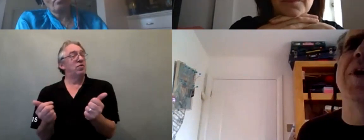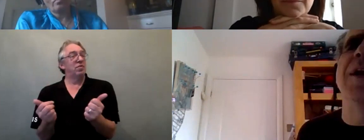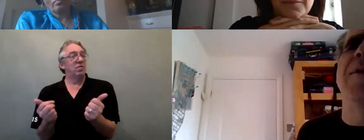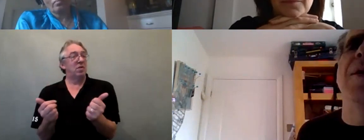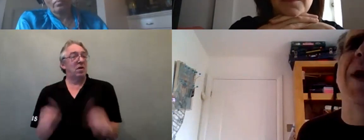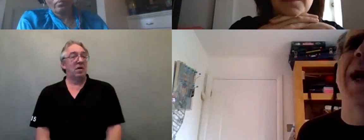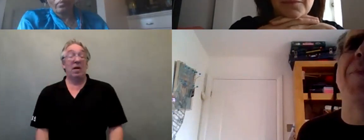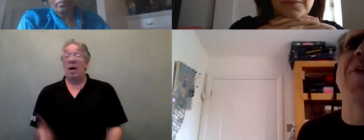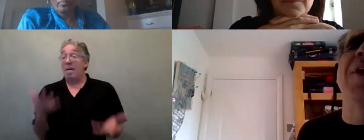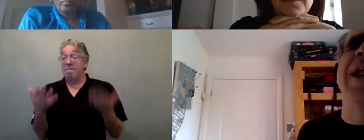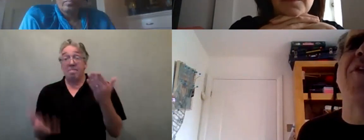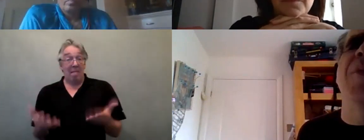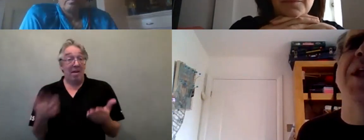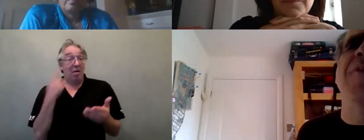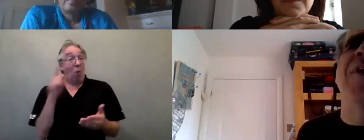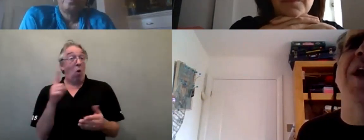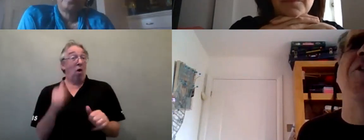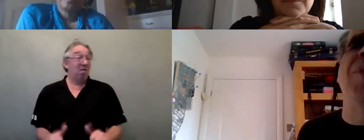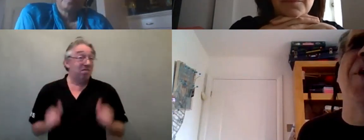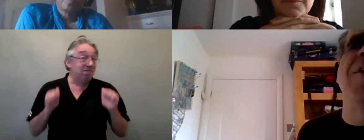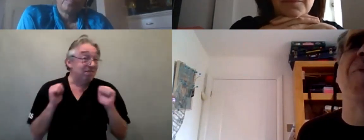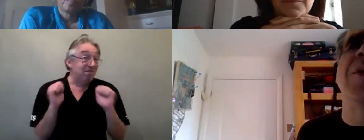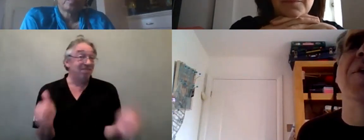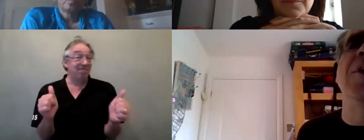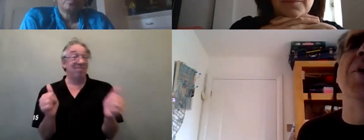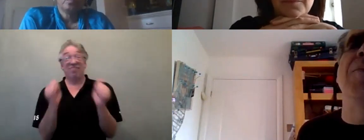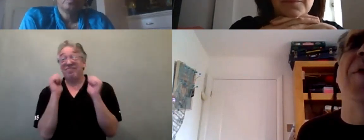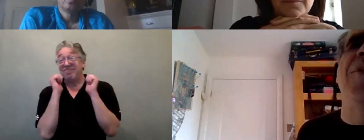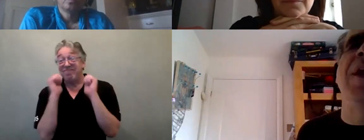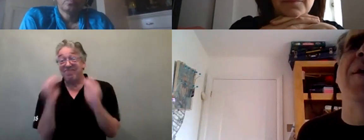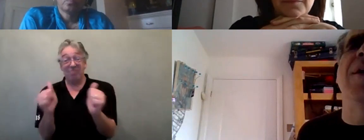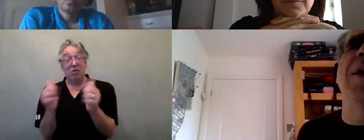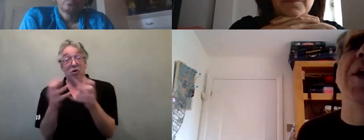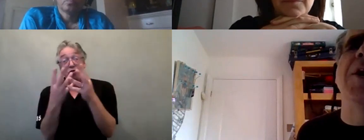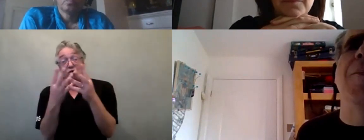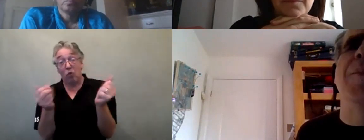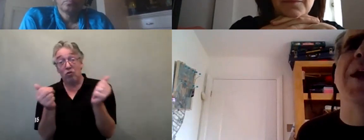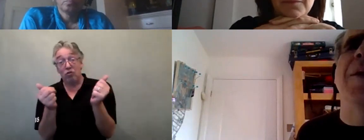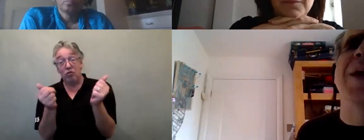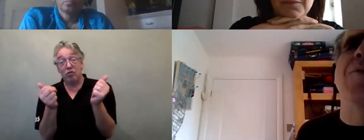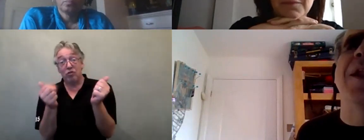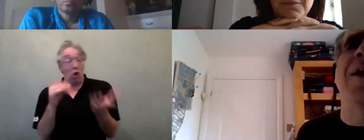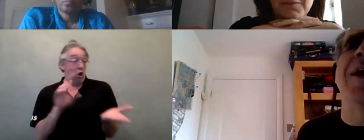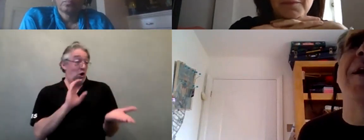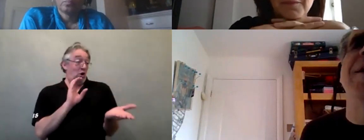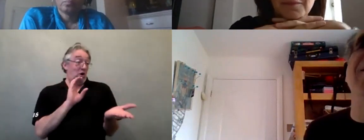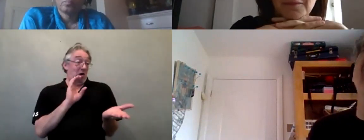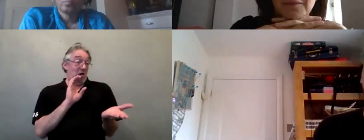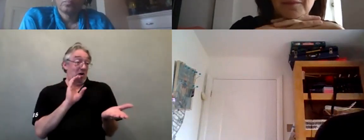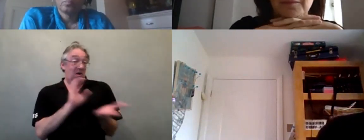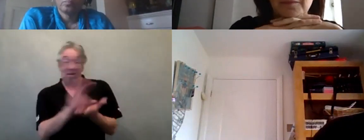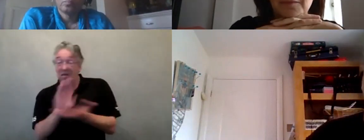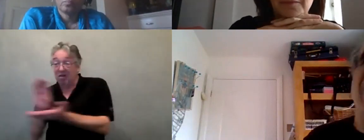closer working, perhaps less money for each participant, but the income being a bigger win. And